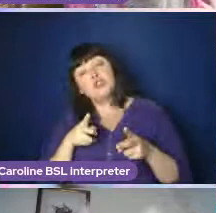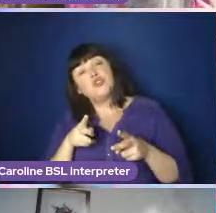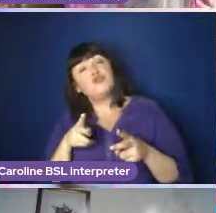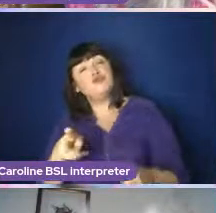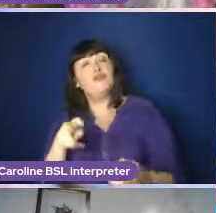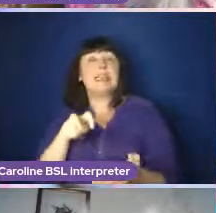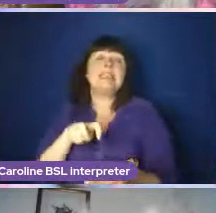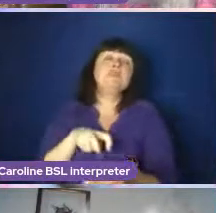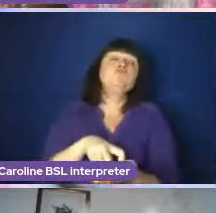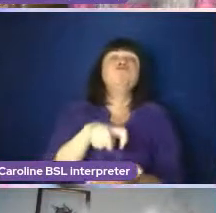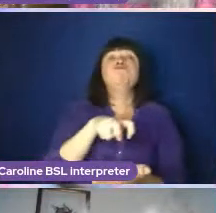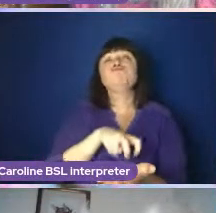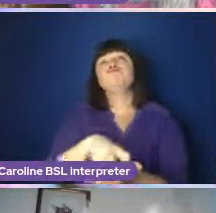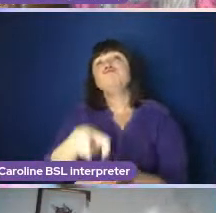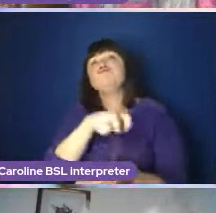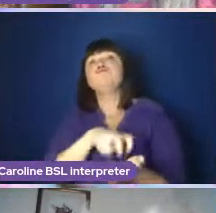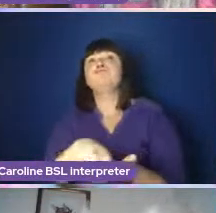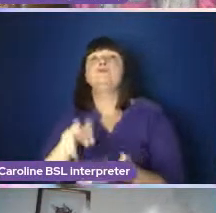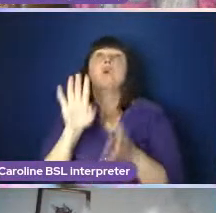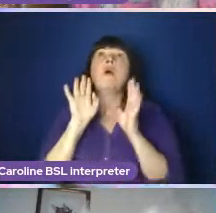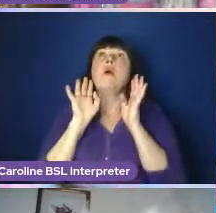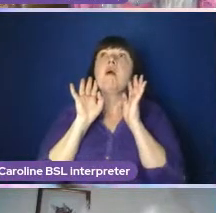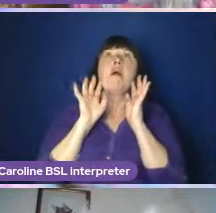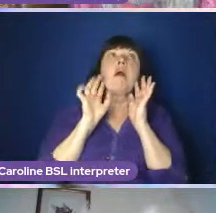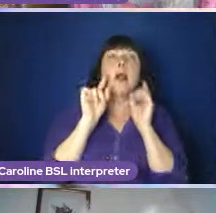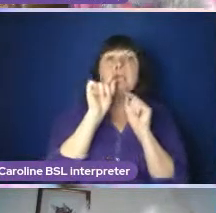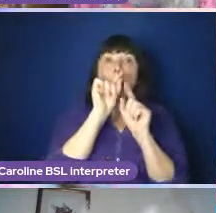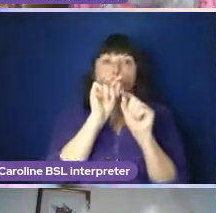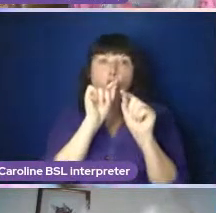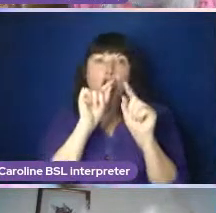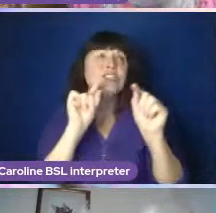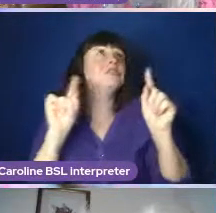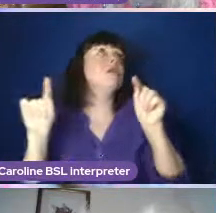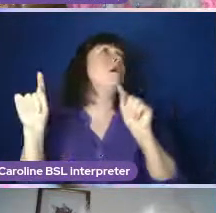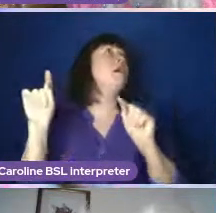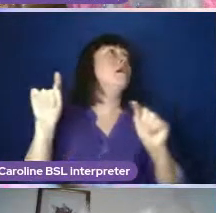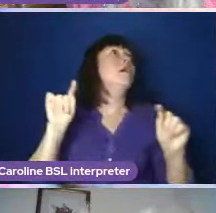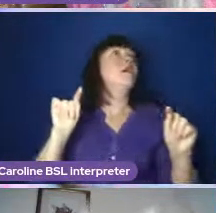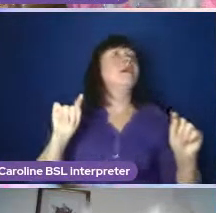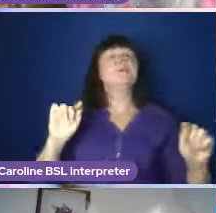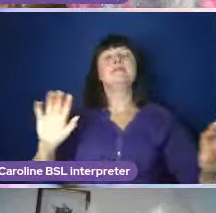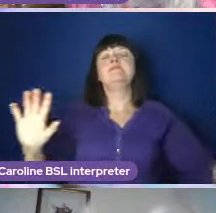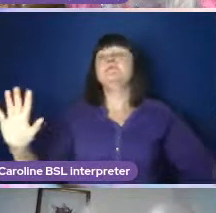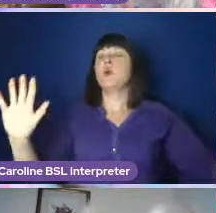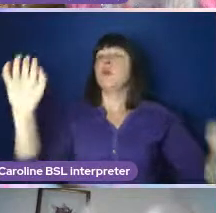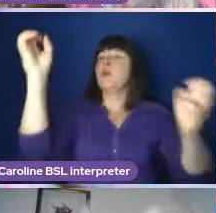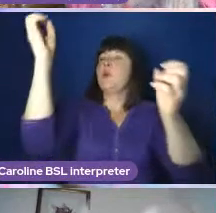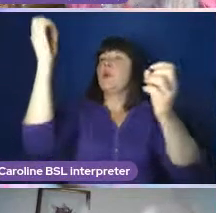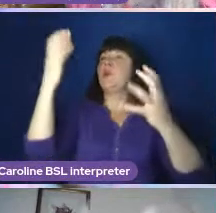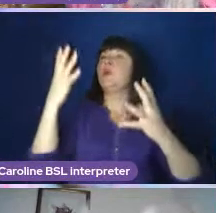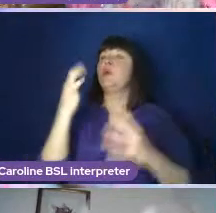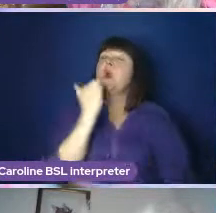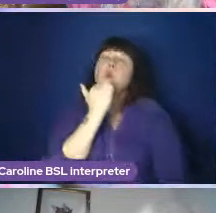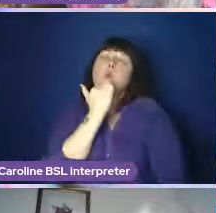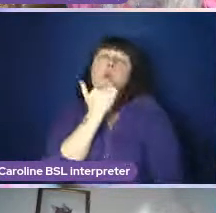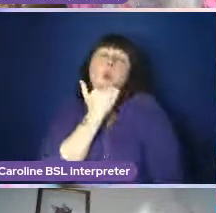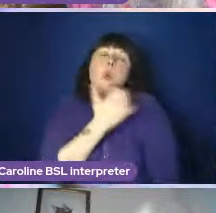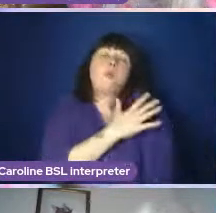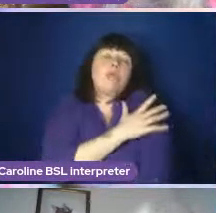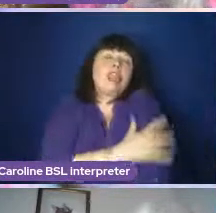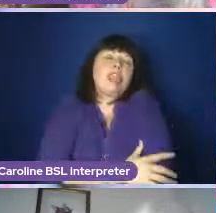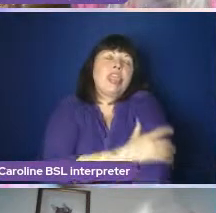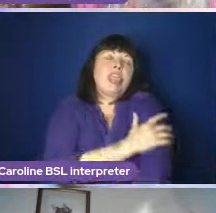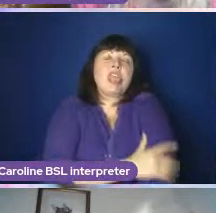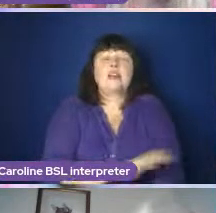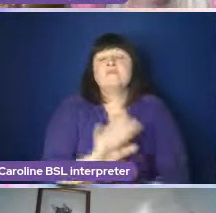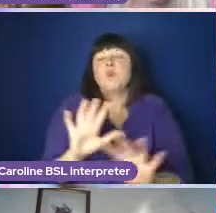warmth on your skin, you can hear the birds. Honestly, it transforms your whole perspective for the day. So yeah, I fully get that.